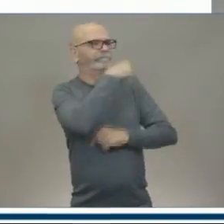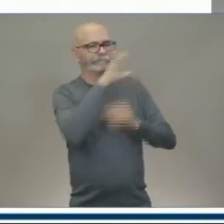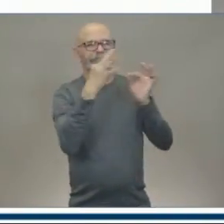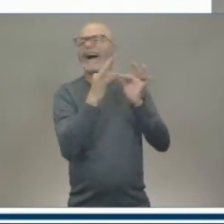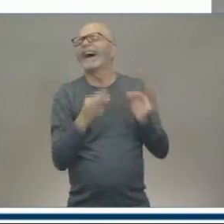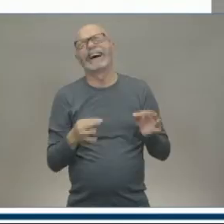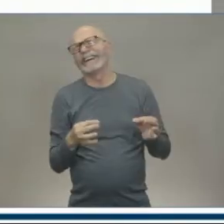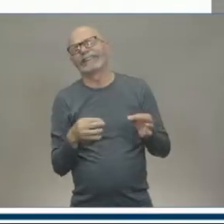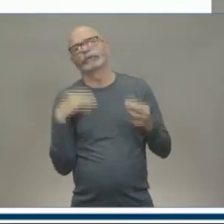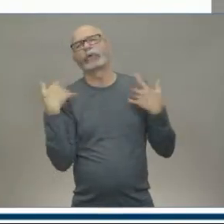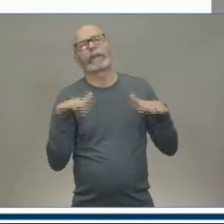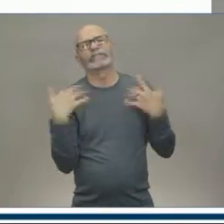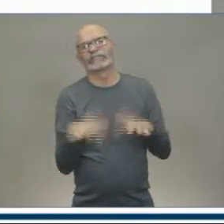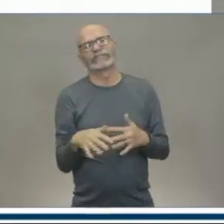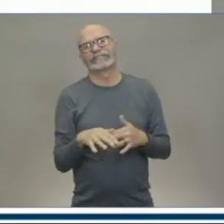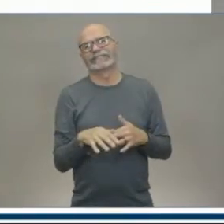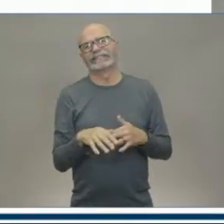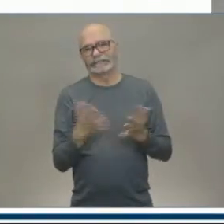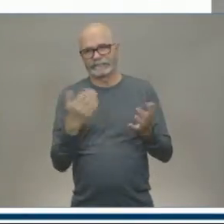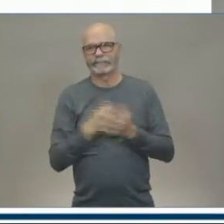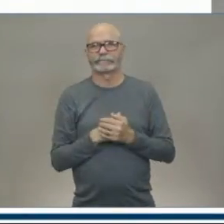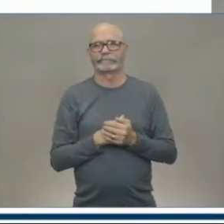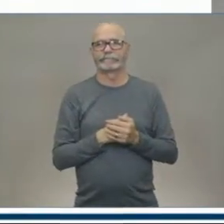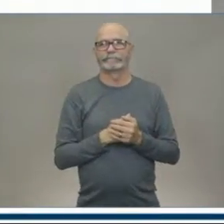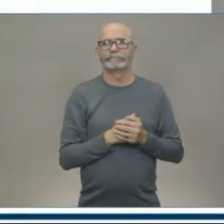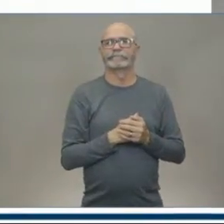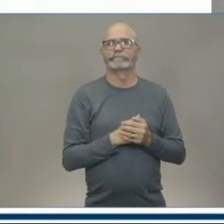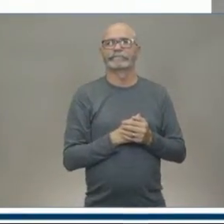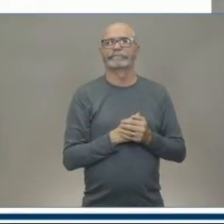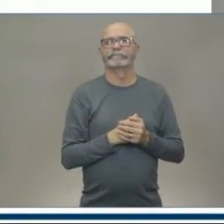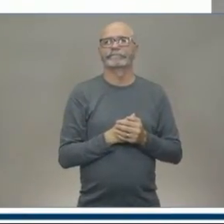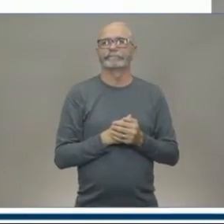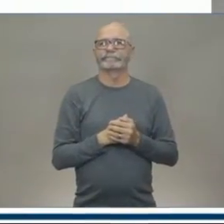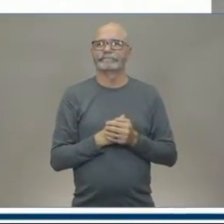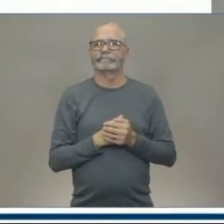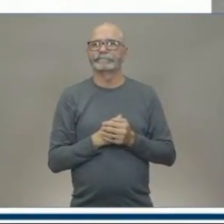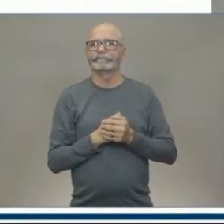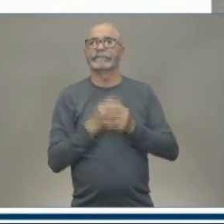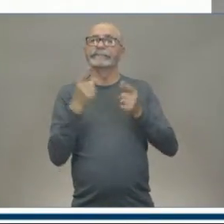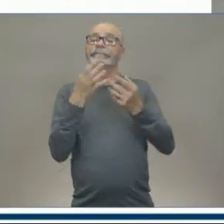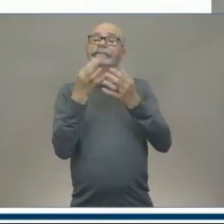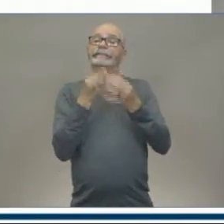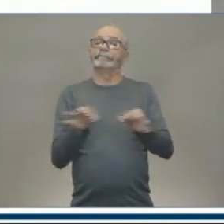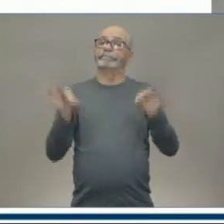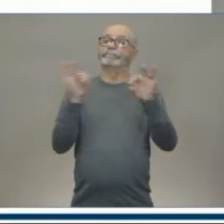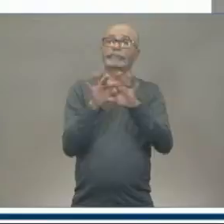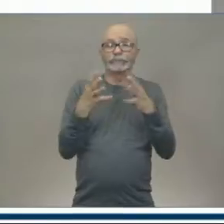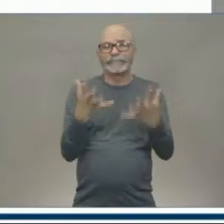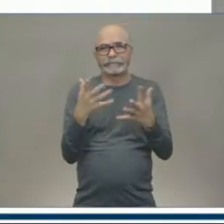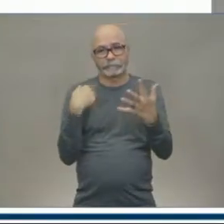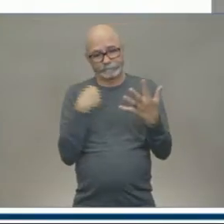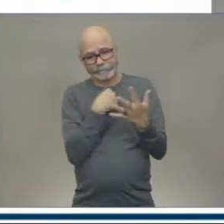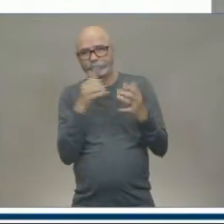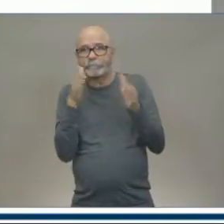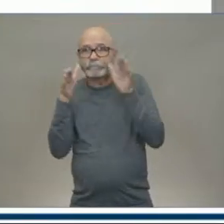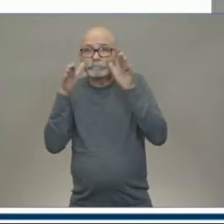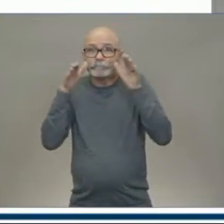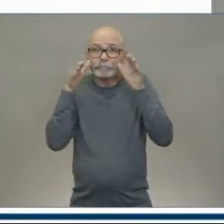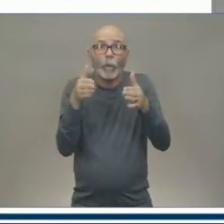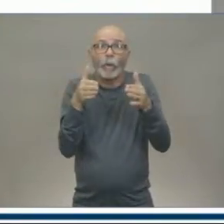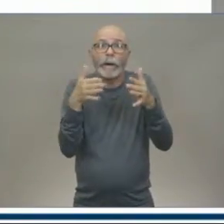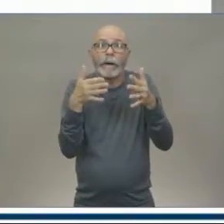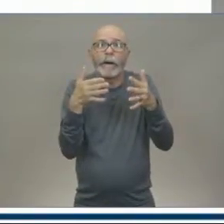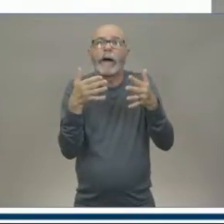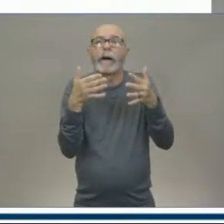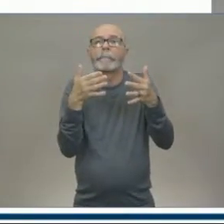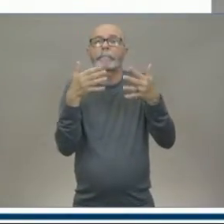of our testing capacity. We are focused, as I said, we're focusing on symptomatic people as a first priority. We're